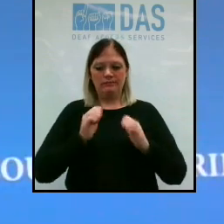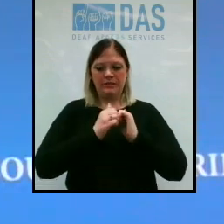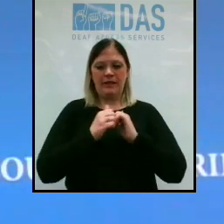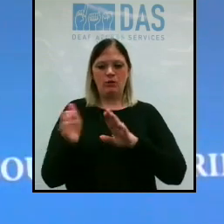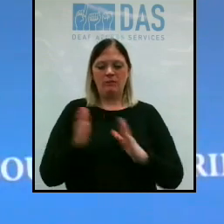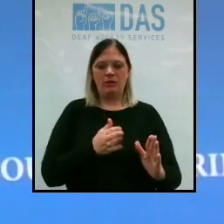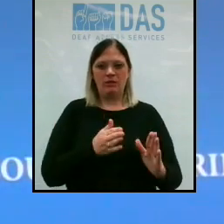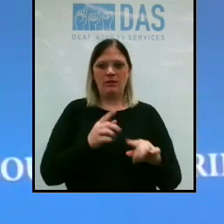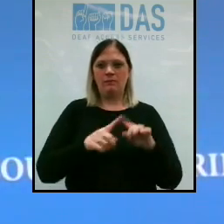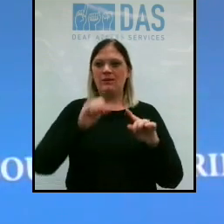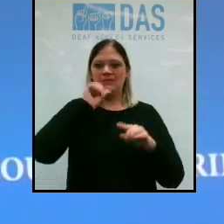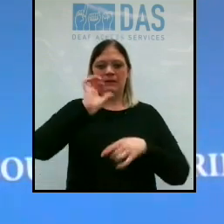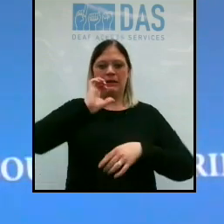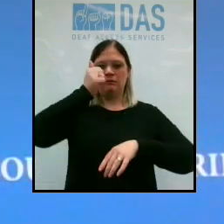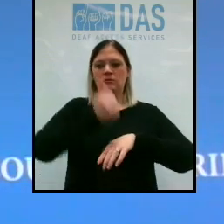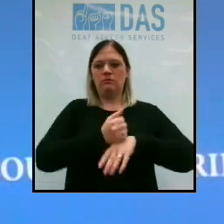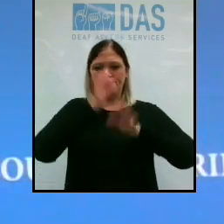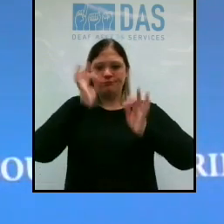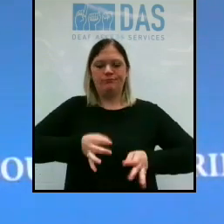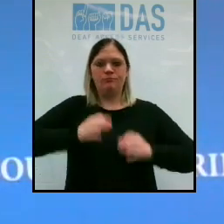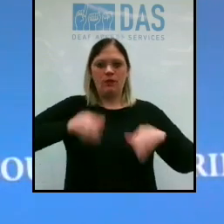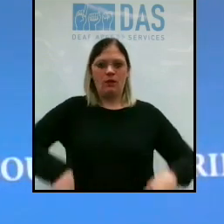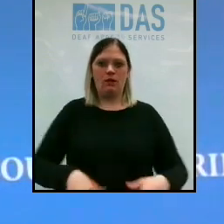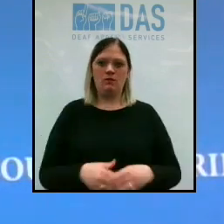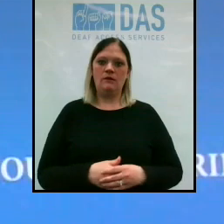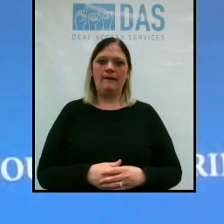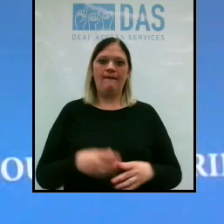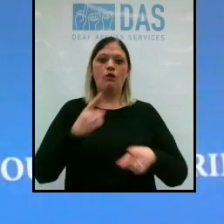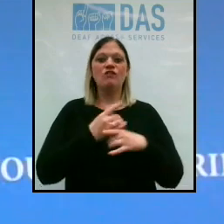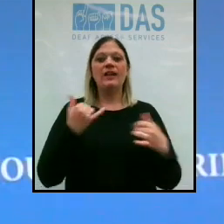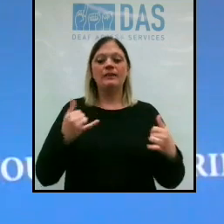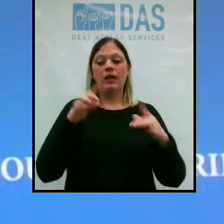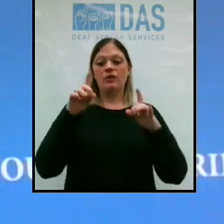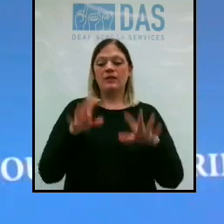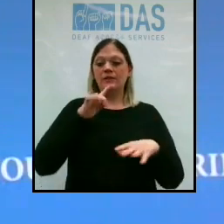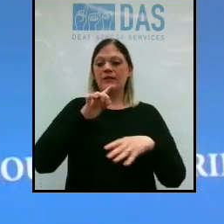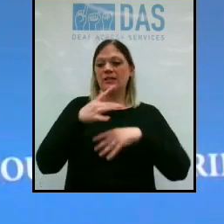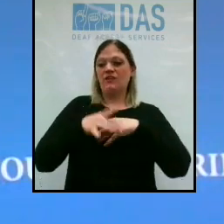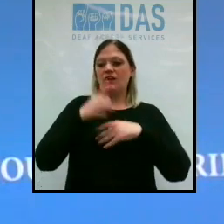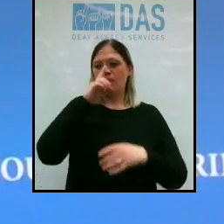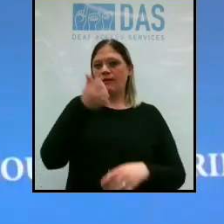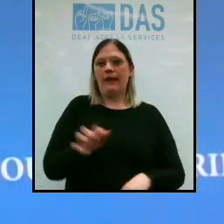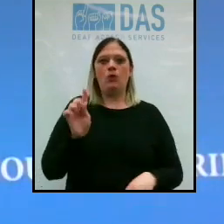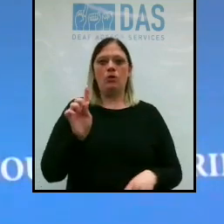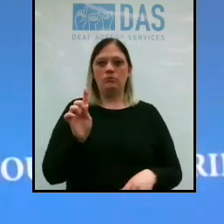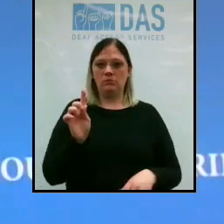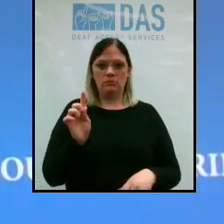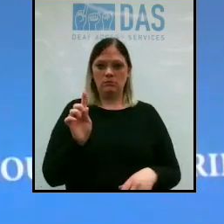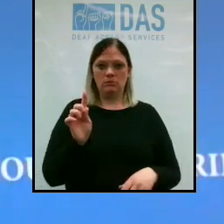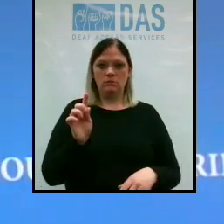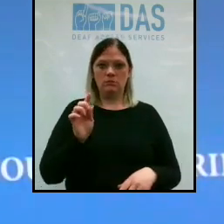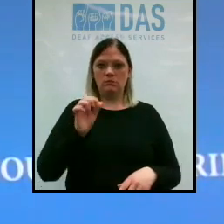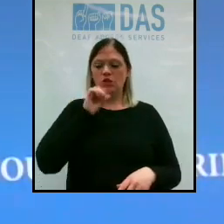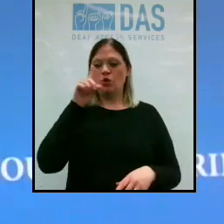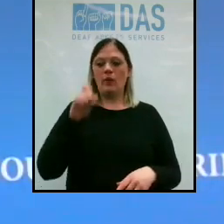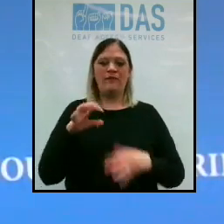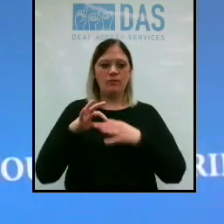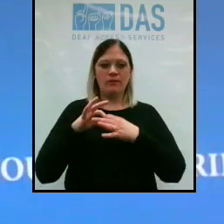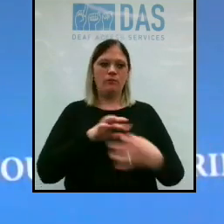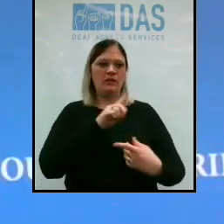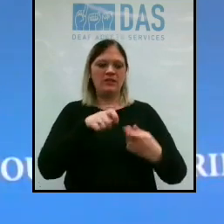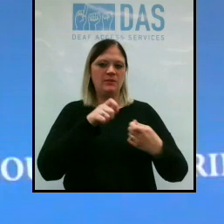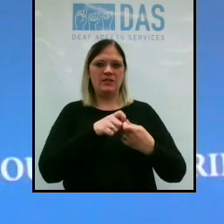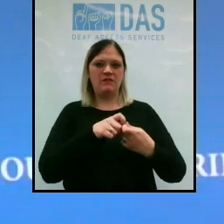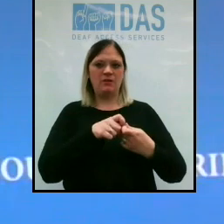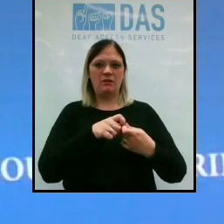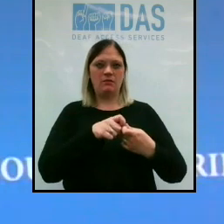now, but it's not set in stone. So right now the testing is just available for anyone. You don't have to be associated with a particular